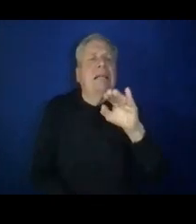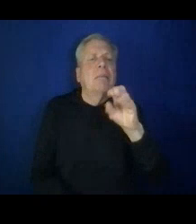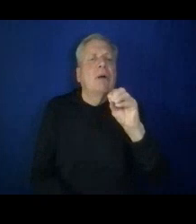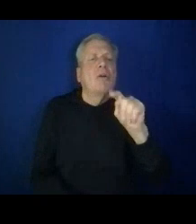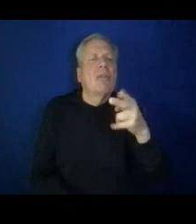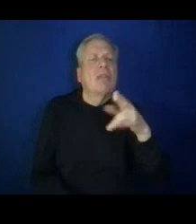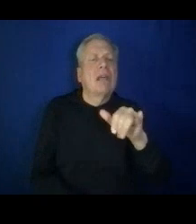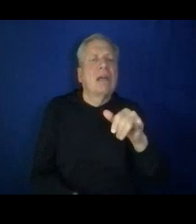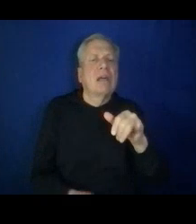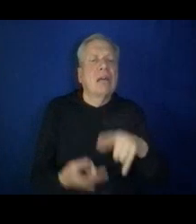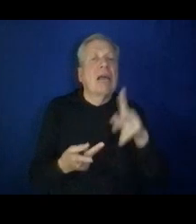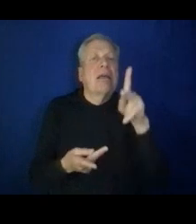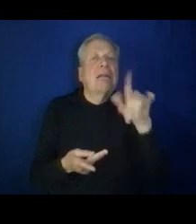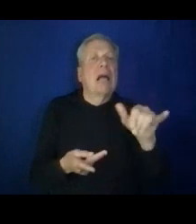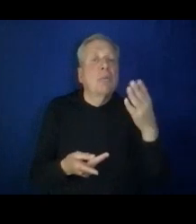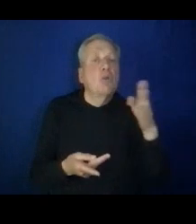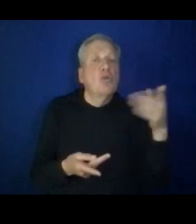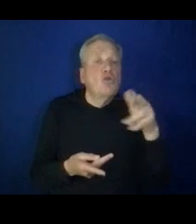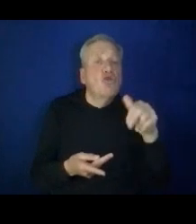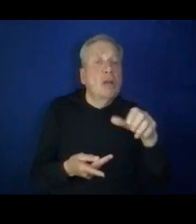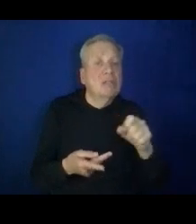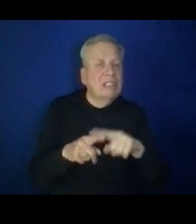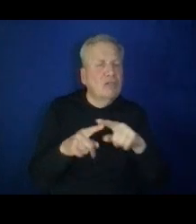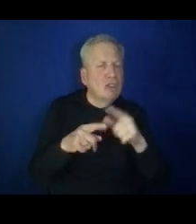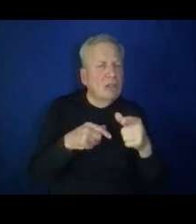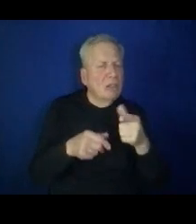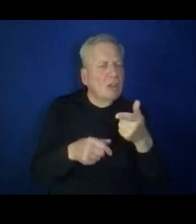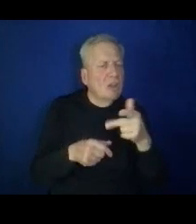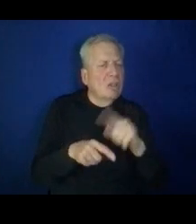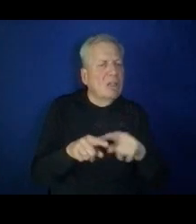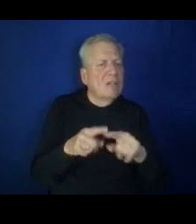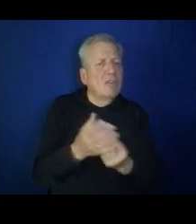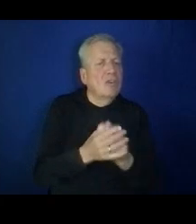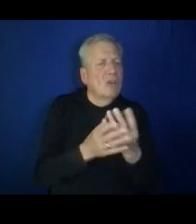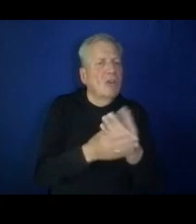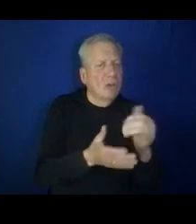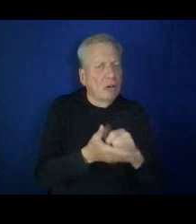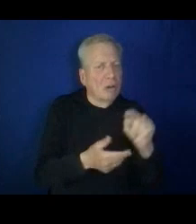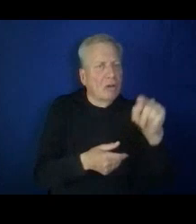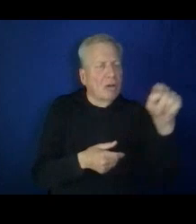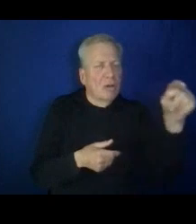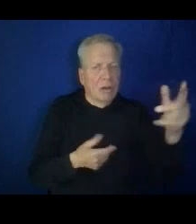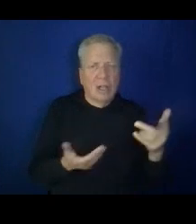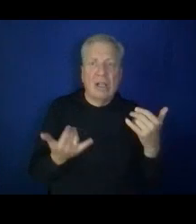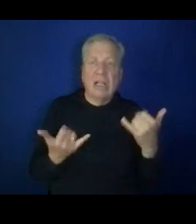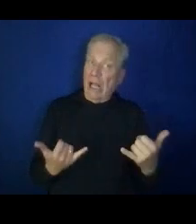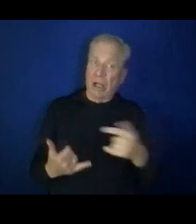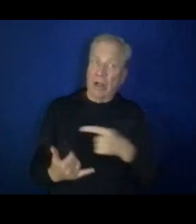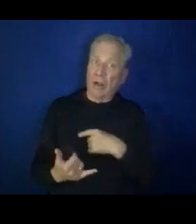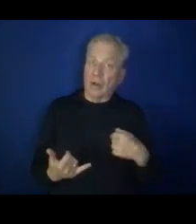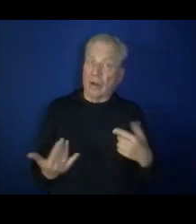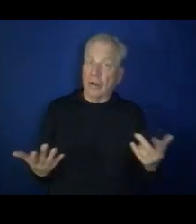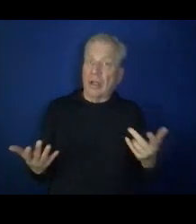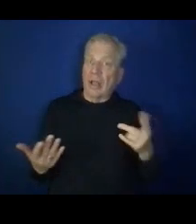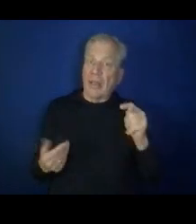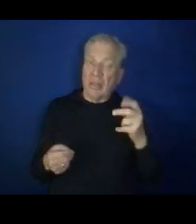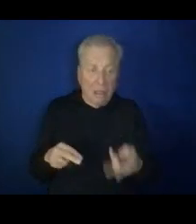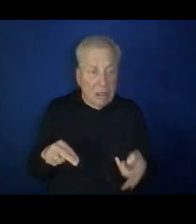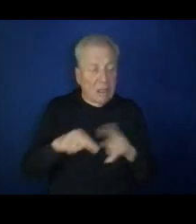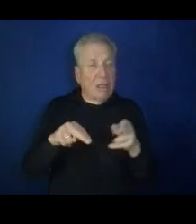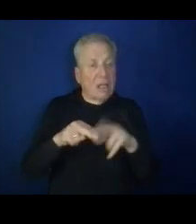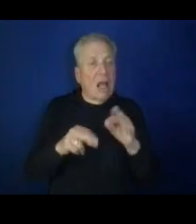Kentucky bluegrass, things that provide forage to large herbivores. Now with, the intensive